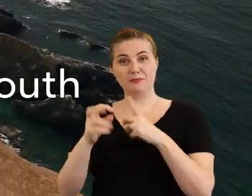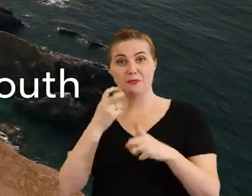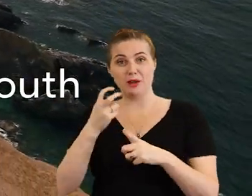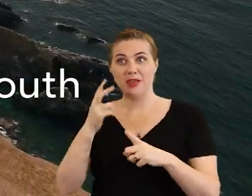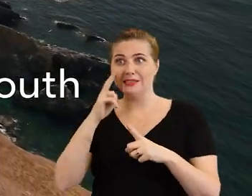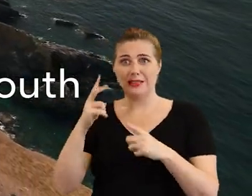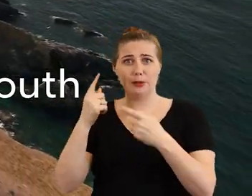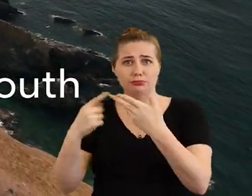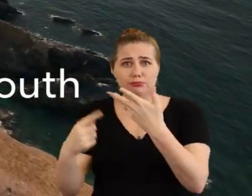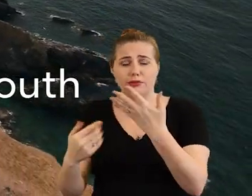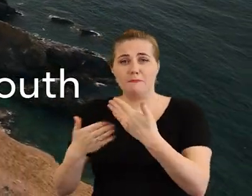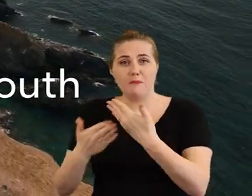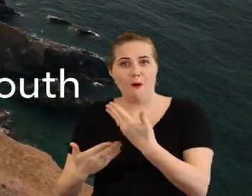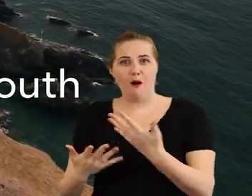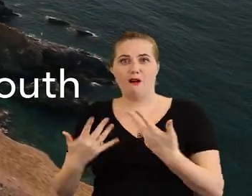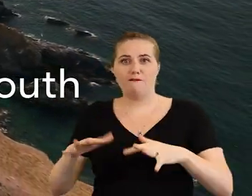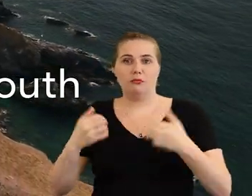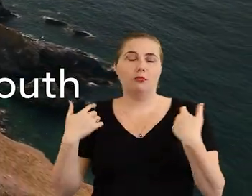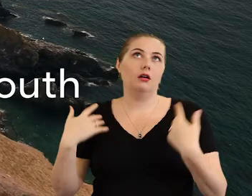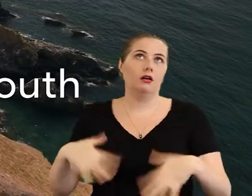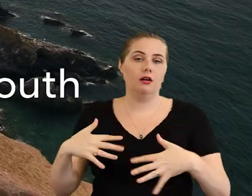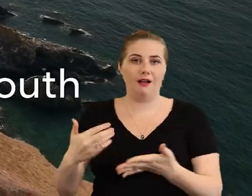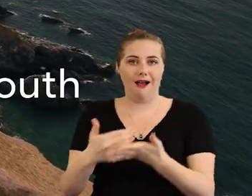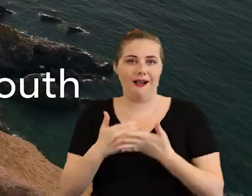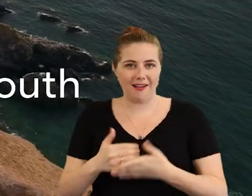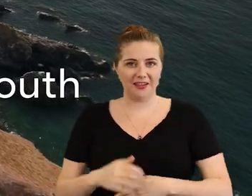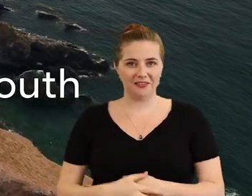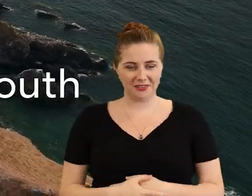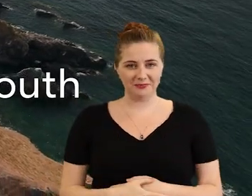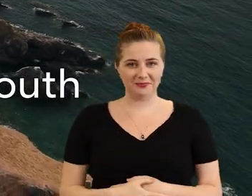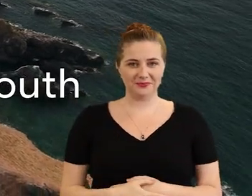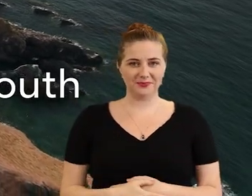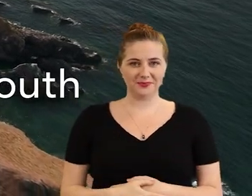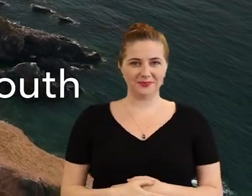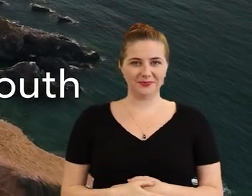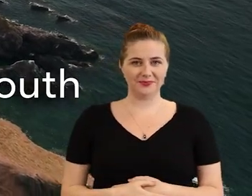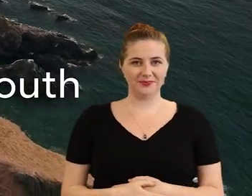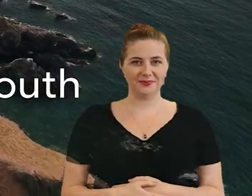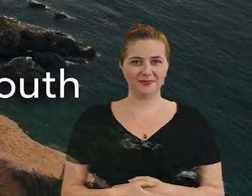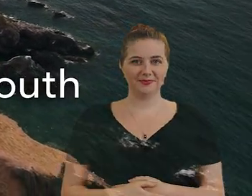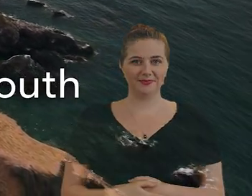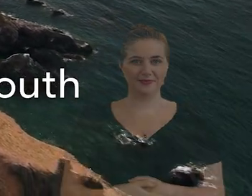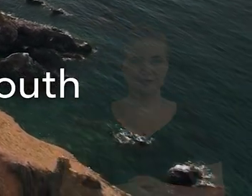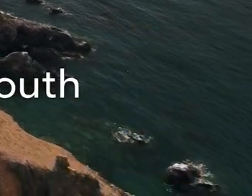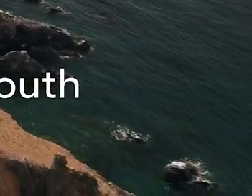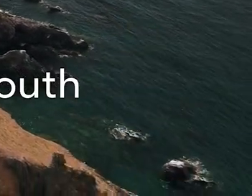us at The Box, where you can see more from our incredible film archive.